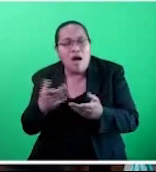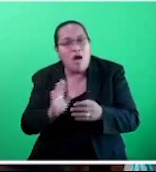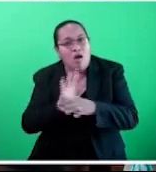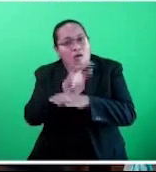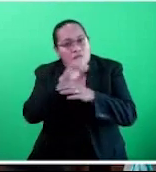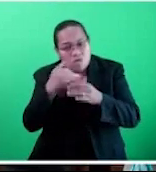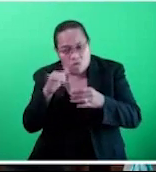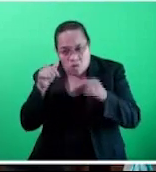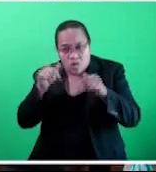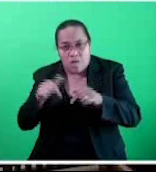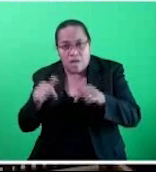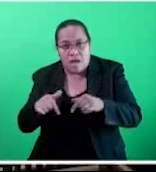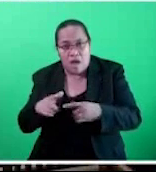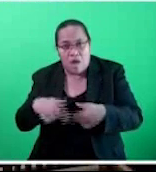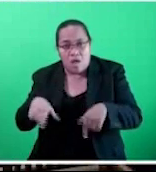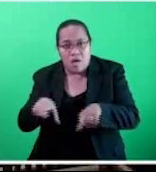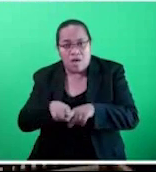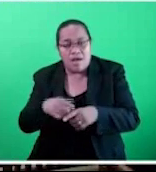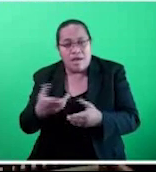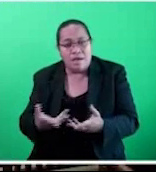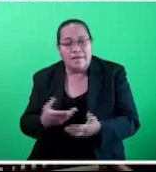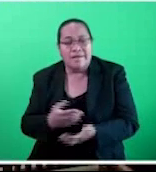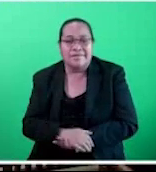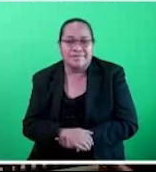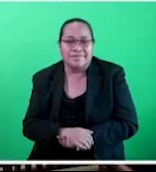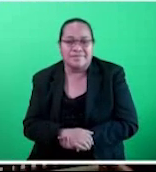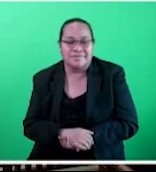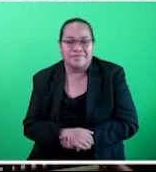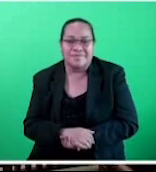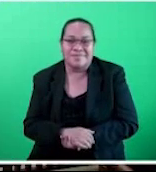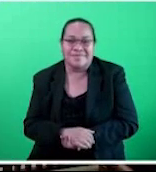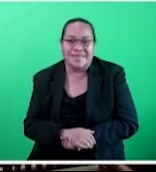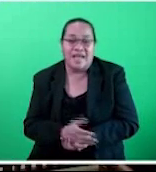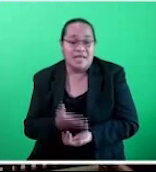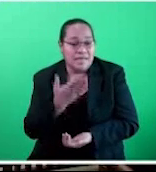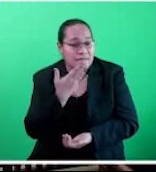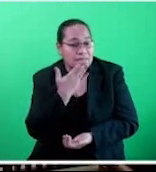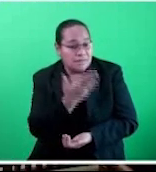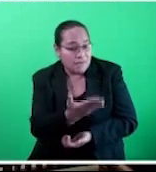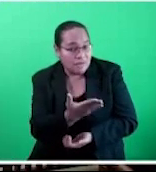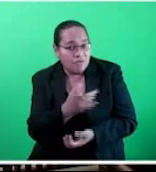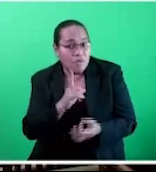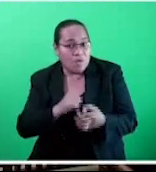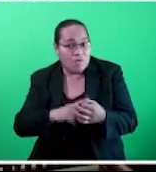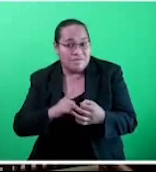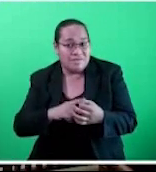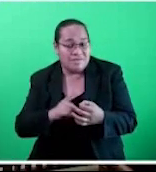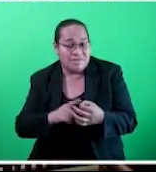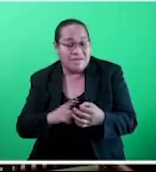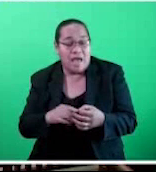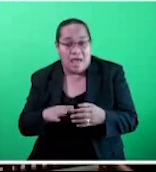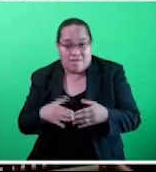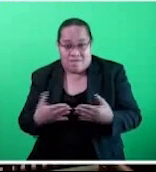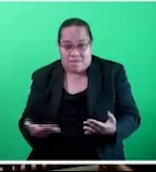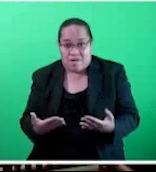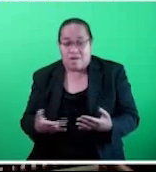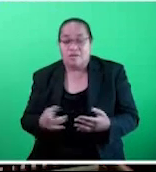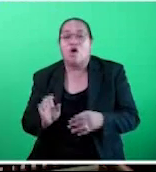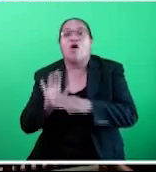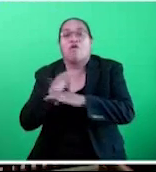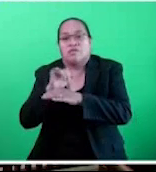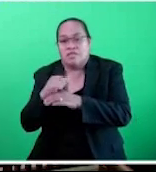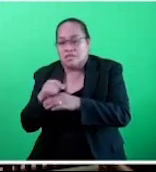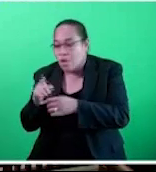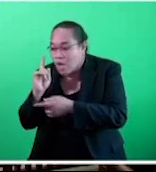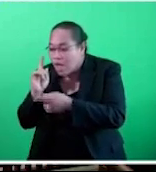Honorable Minister, you have the floor. Thank the Honourable Member for that supplementary question. At the moment, it's being tested overseas.